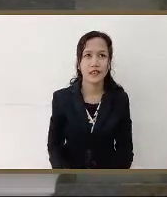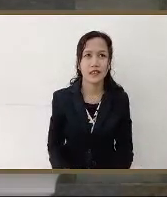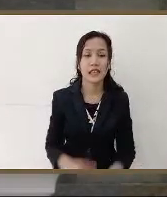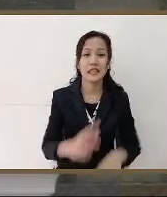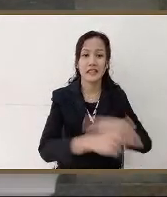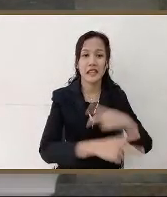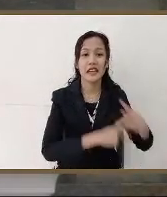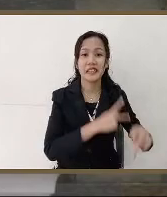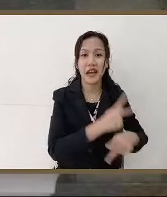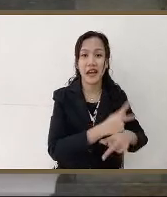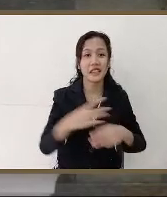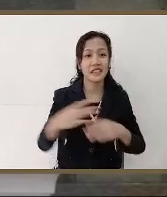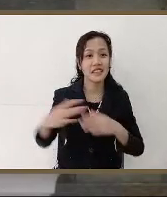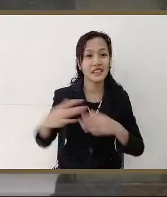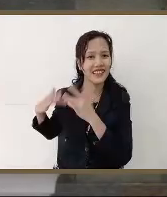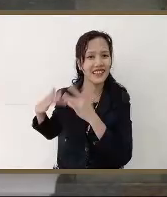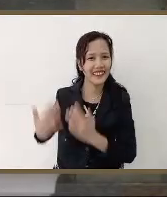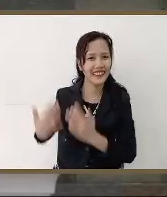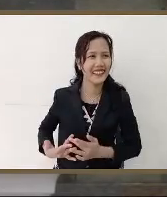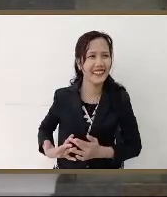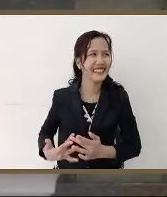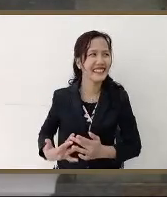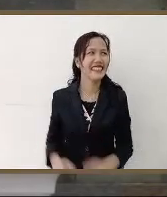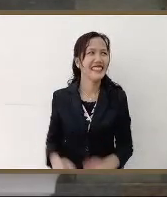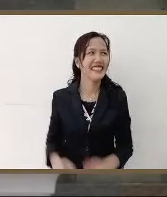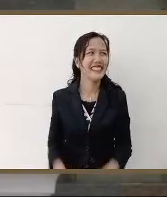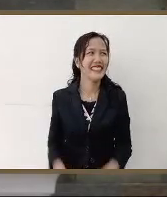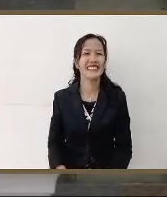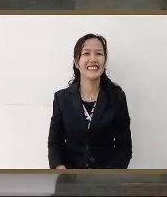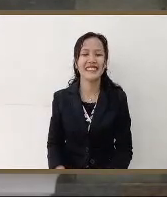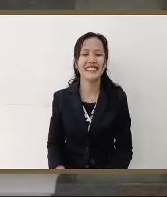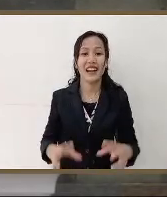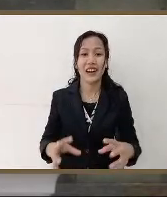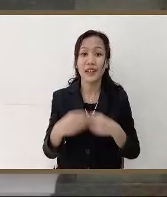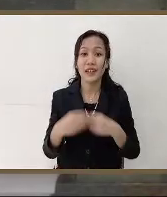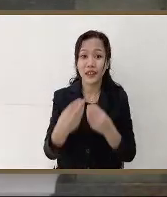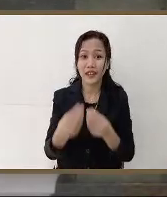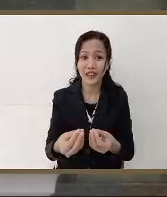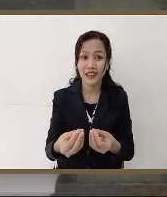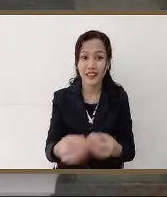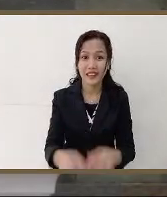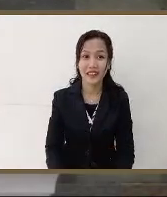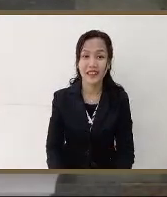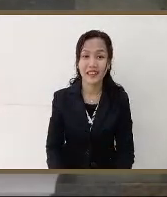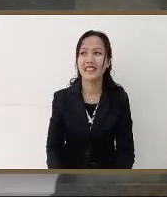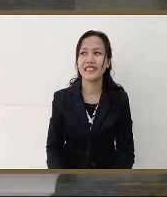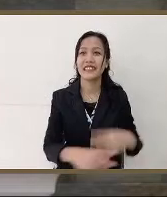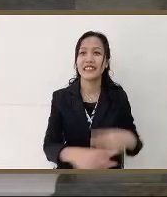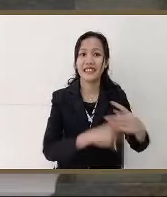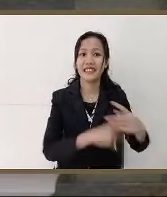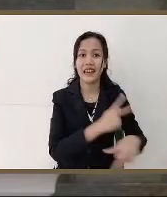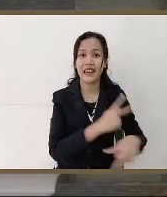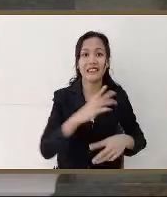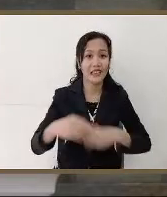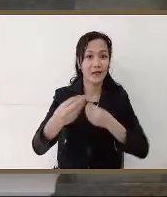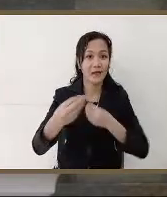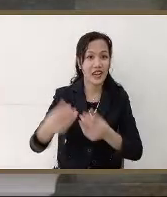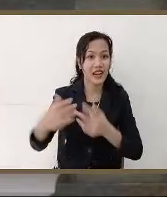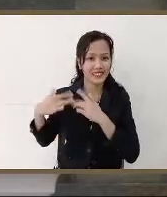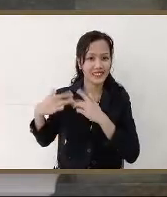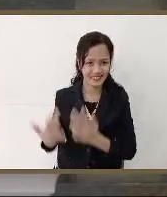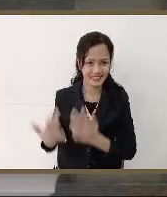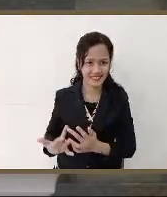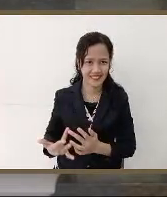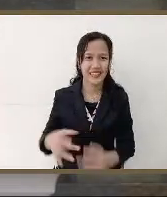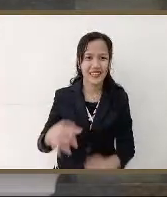Okay? David's generosity to Mephibosheth, and it can be seen in chapter 9 of the book of